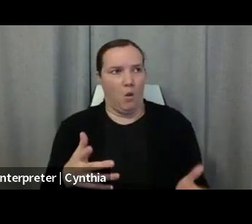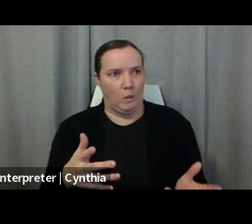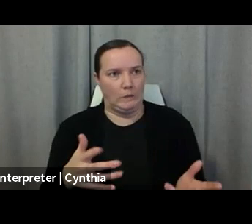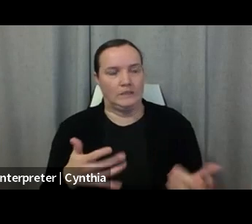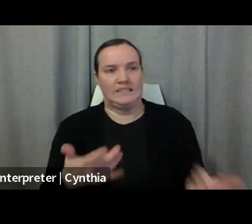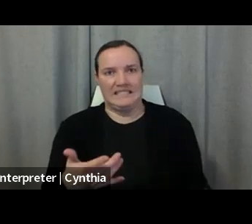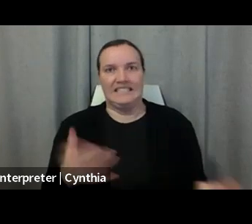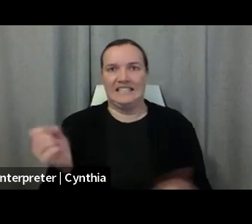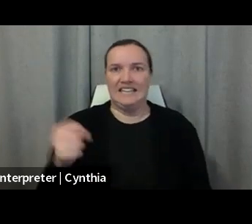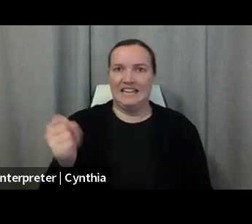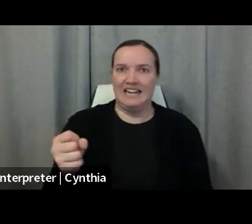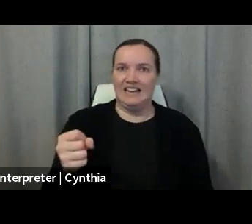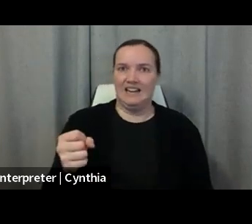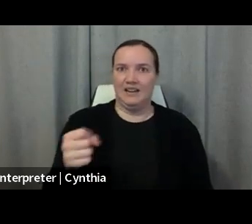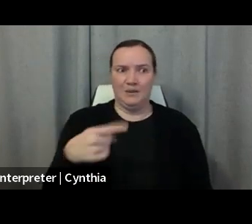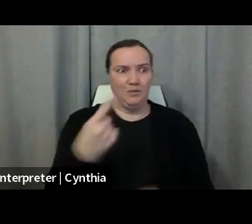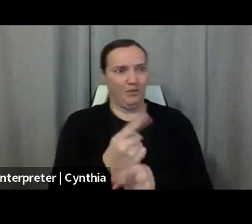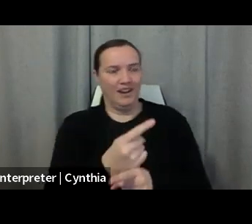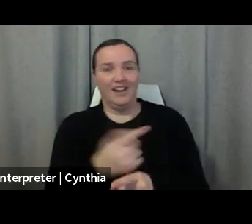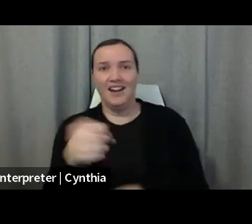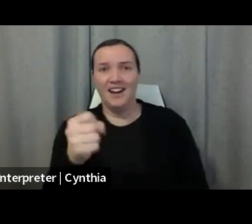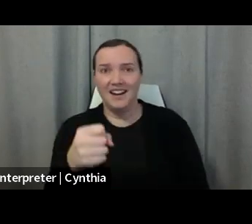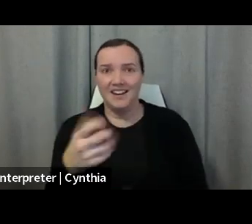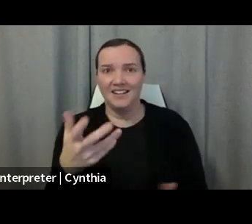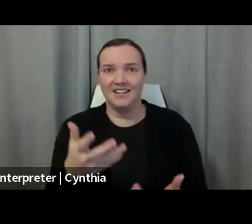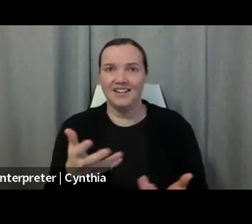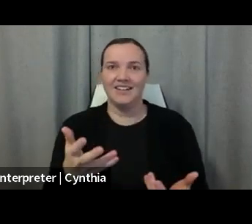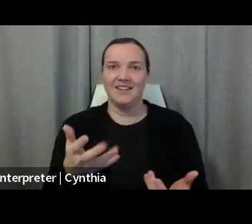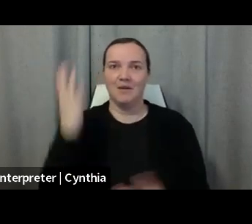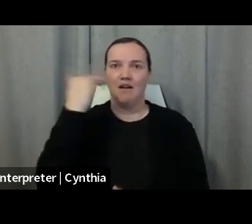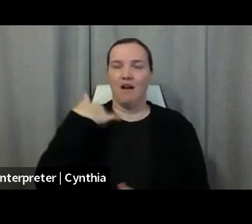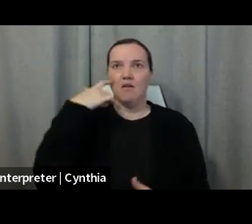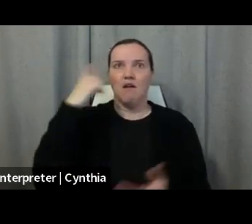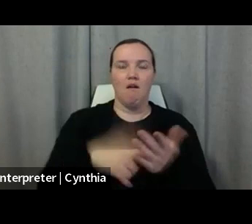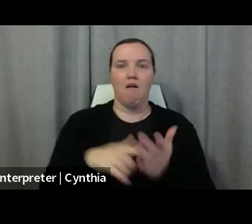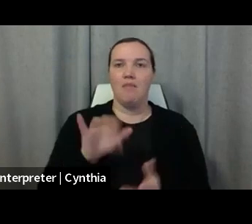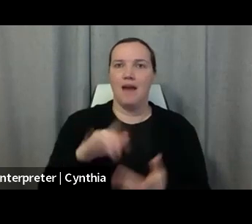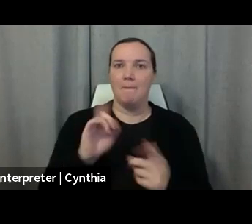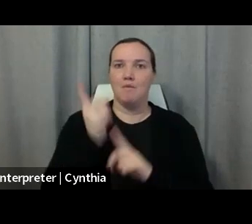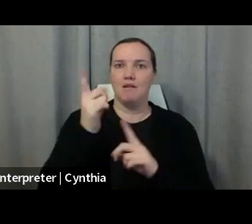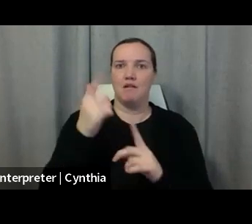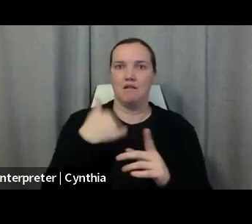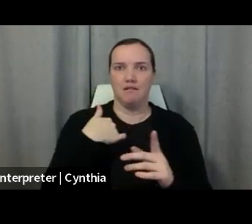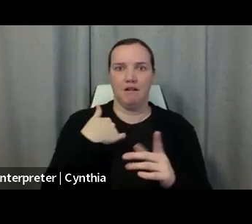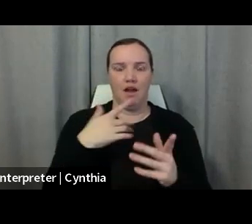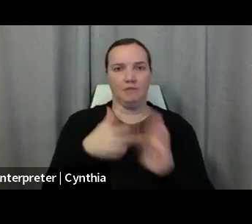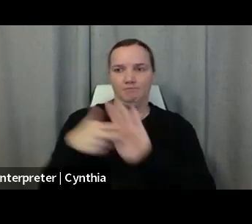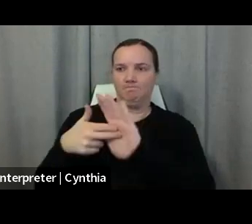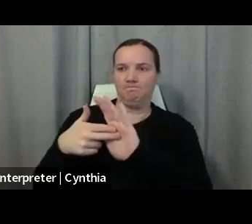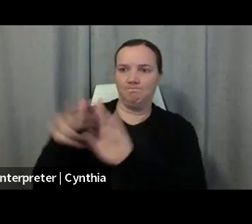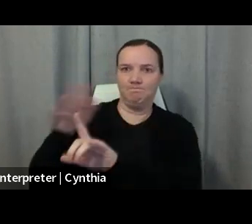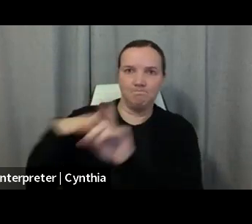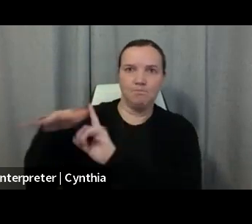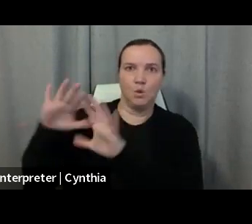what? Yeah, you're right, right? You know, and because I realized in that moment I was perpetuating again an idea, a stereotype with a group of